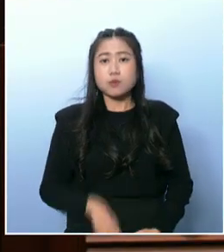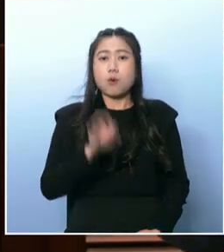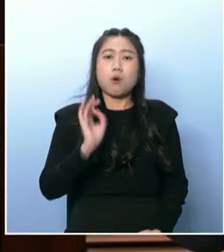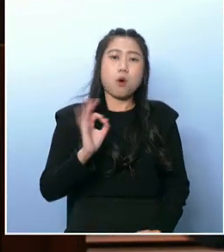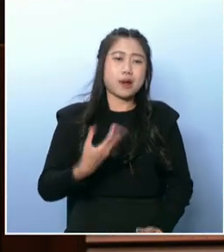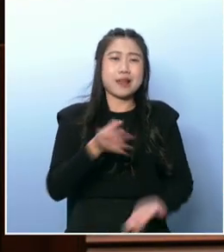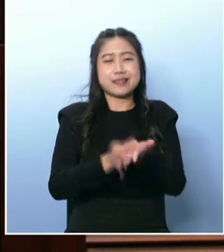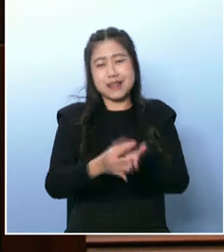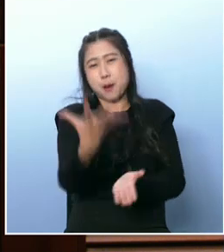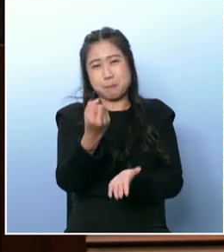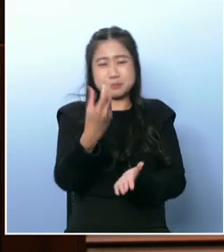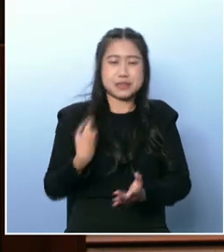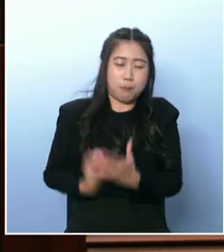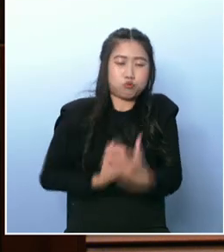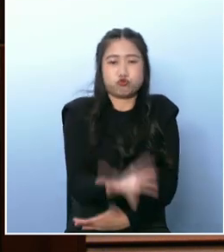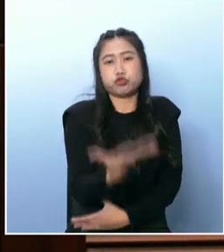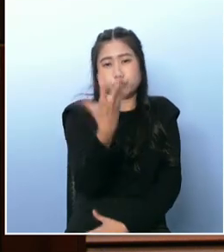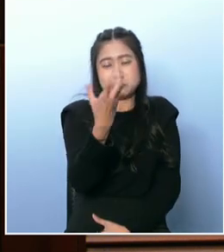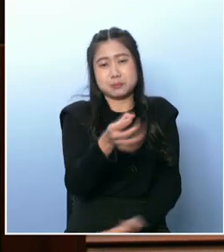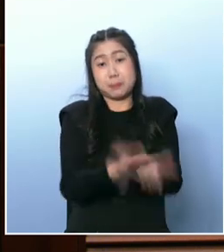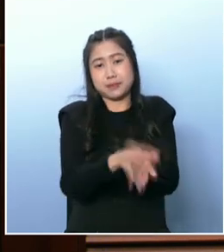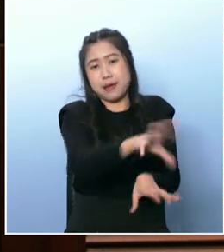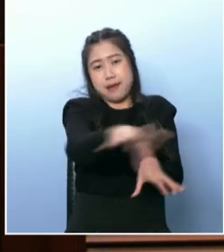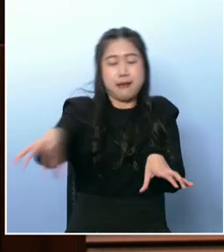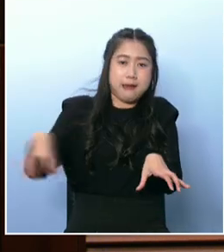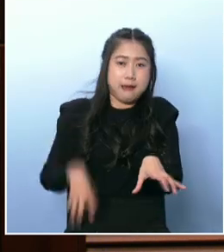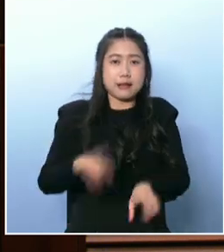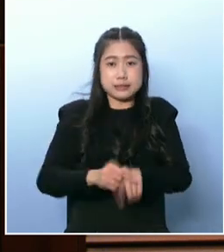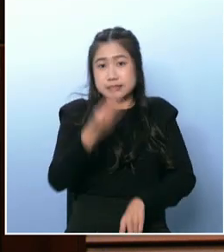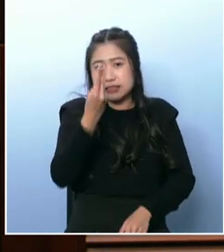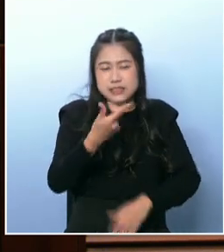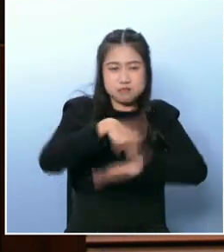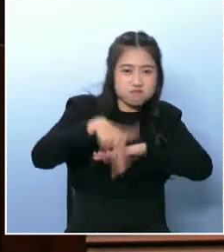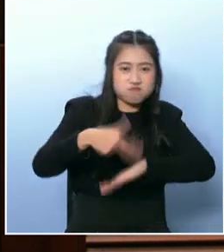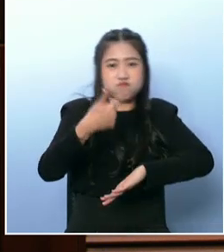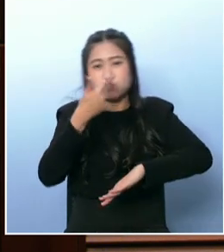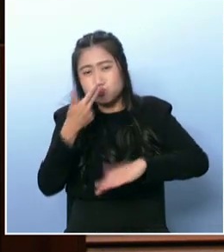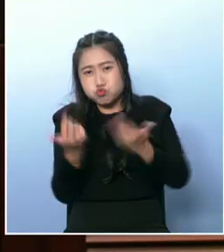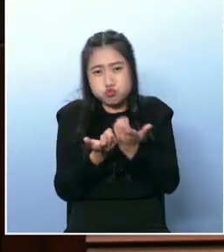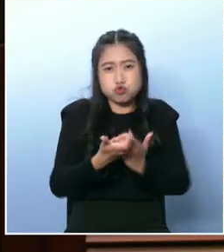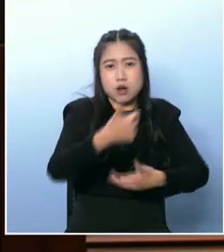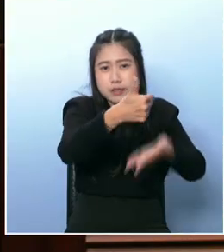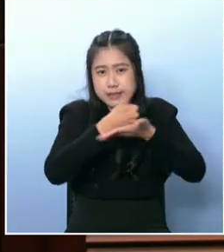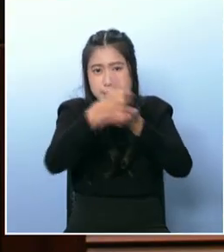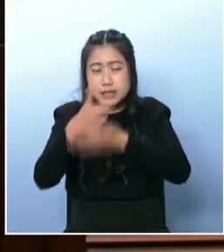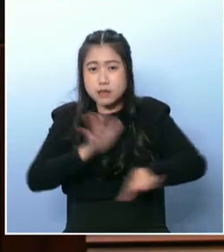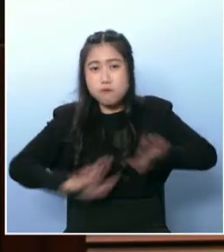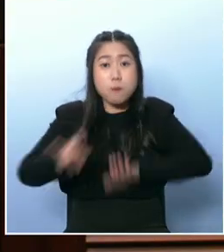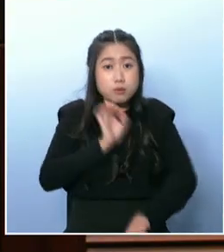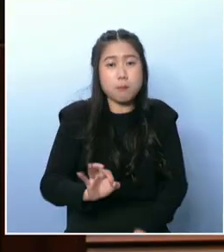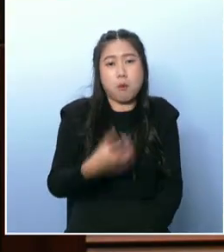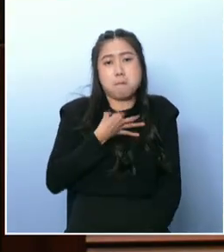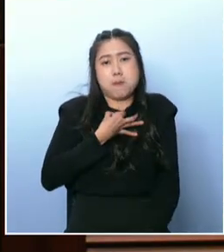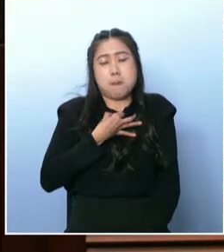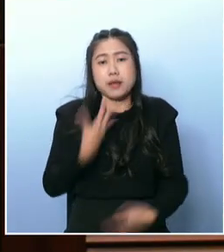land available, do you have the financial resources? If there are 15 land parcels, is it possible for you to get the